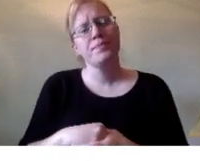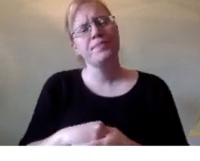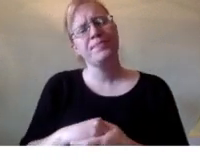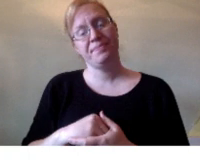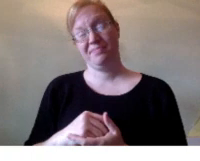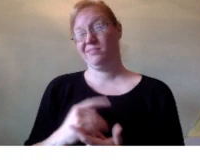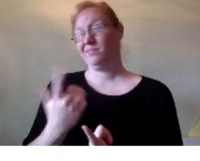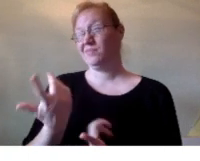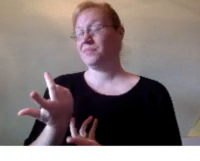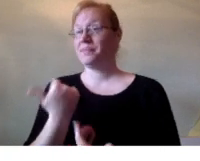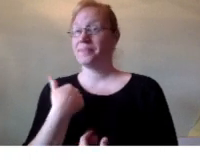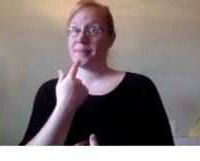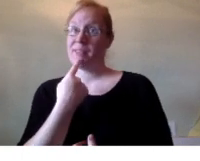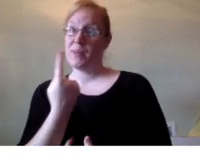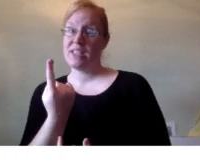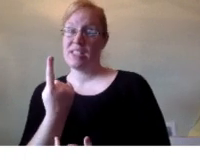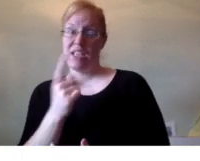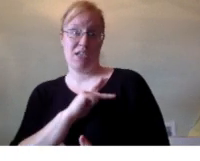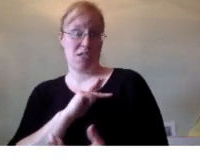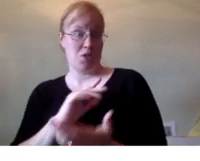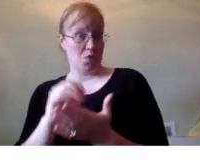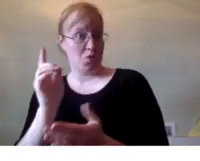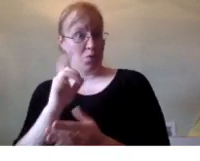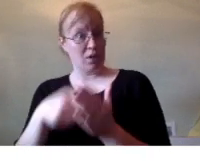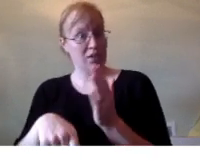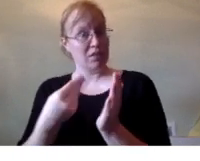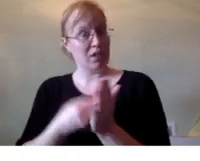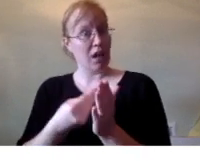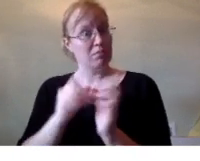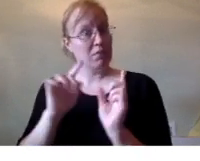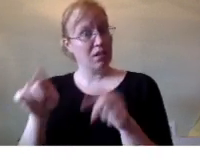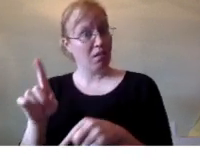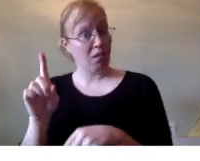could we say that Keisha learns where her tax money goes?